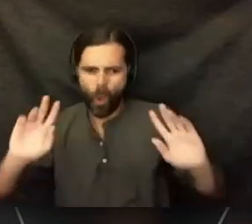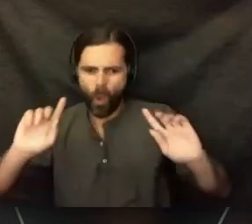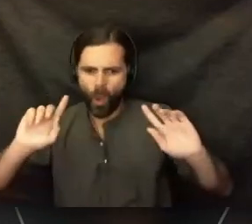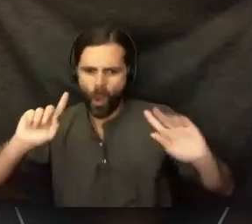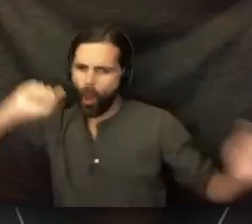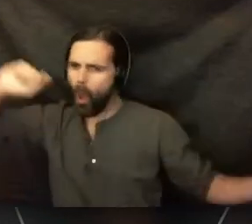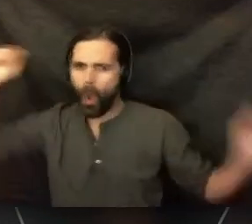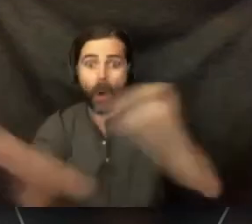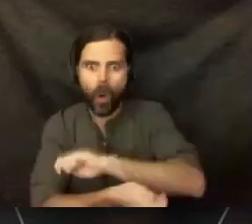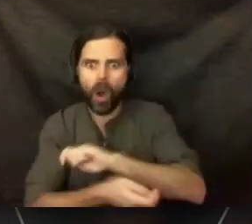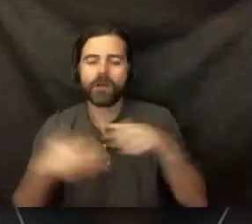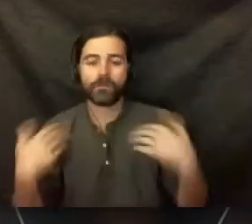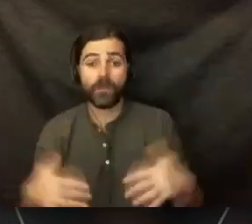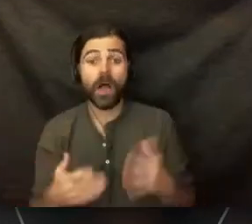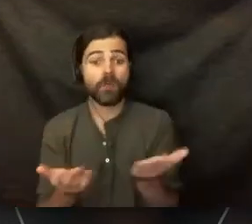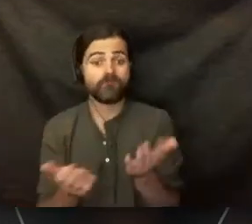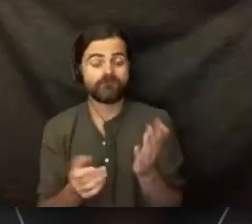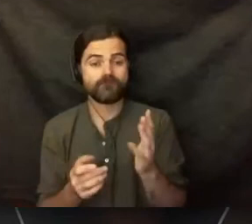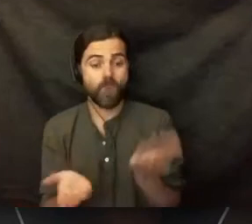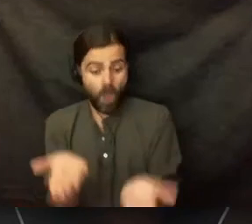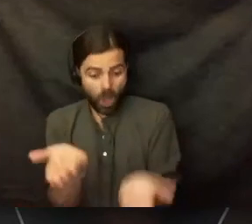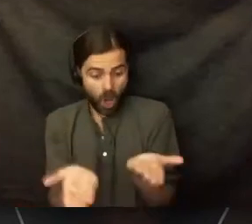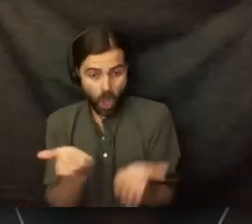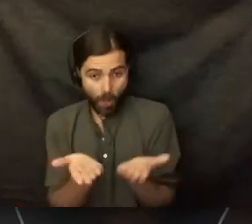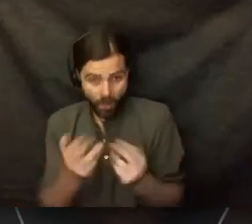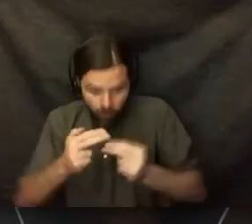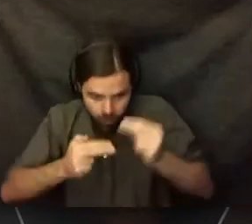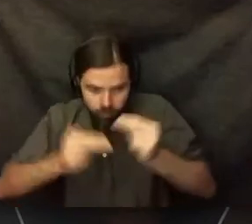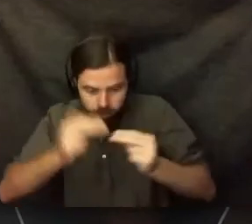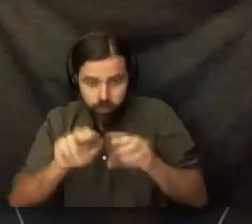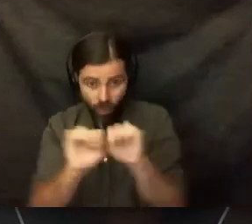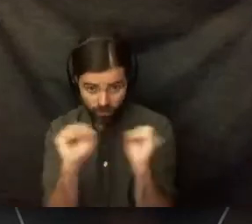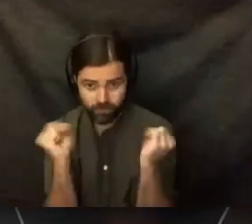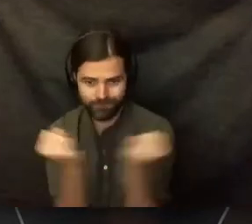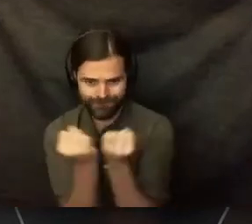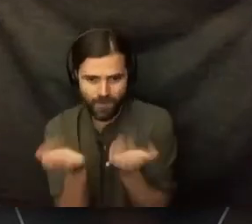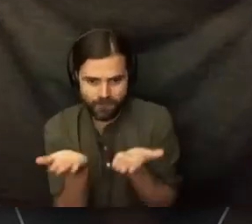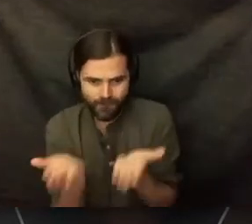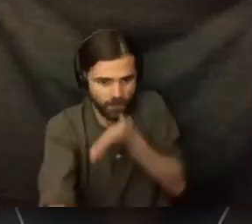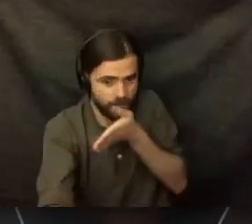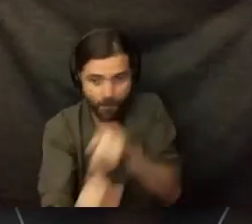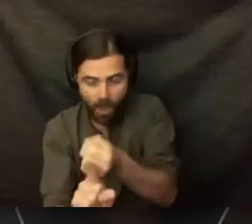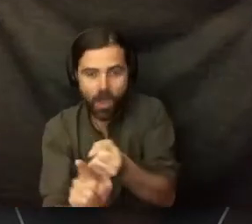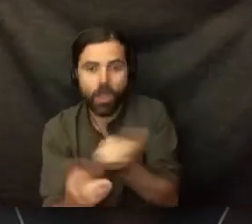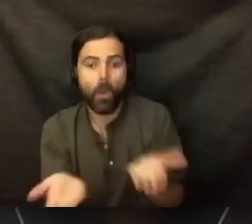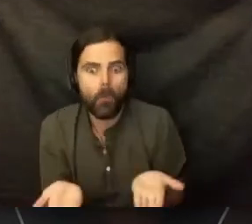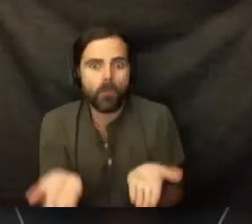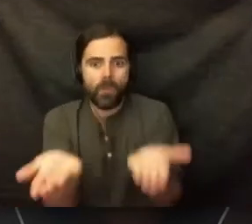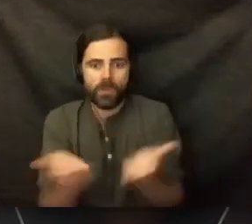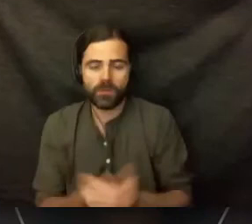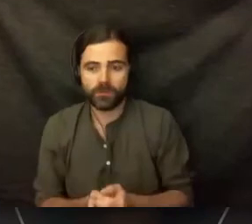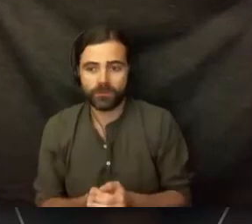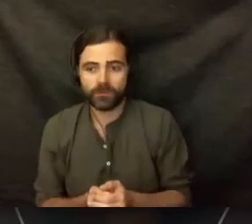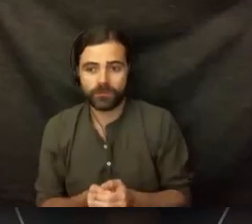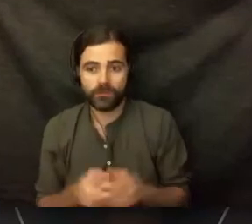build an economy and a society which is genuinely impactful and encouraging. I think we're better placed than we've ever been to make